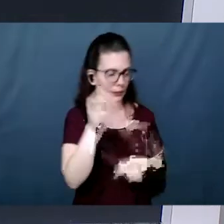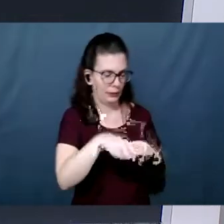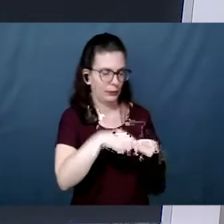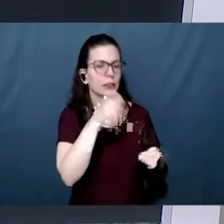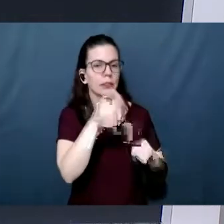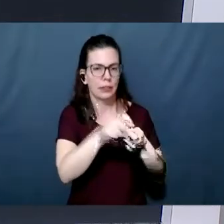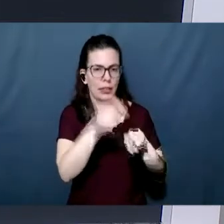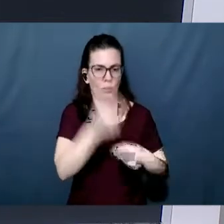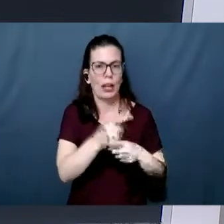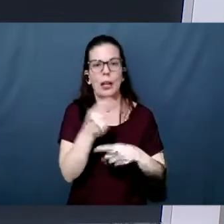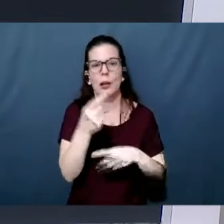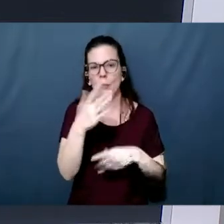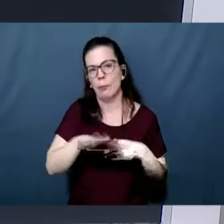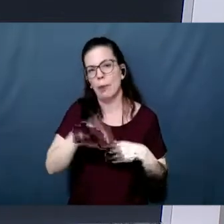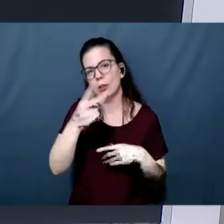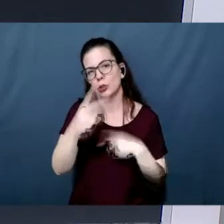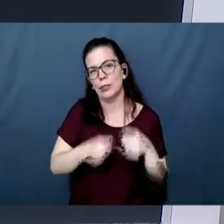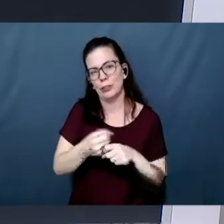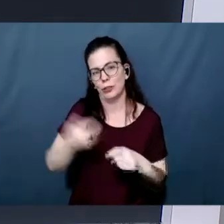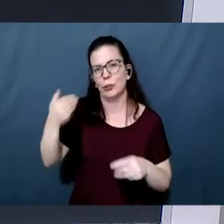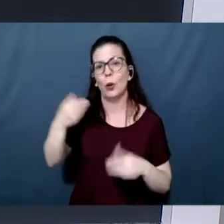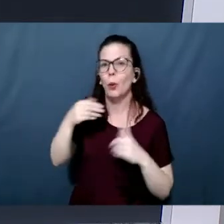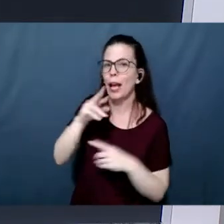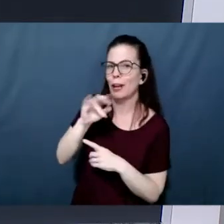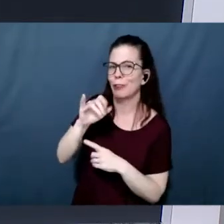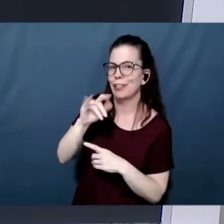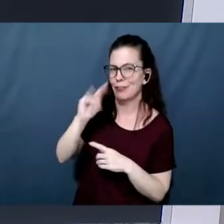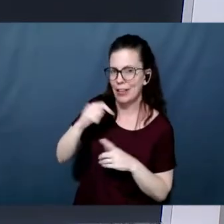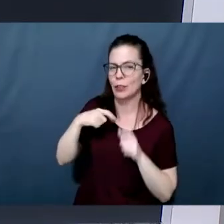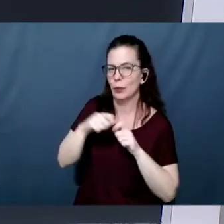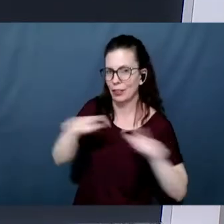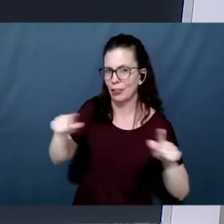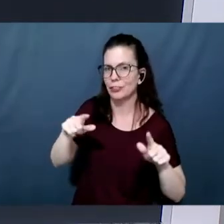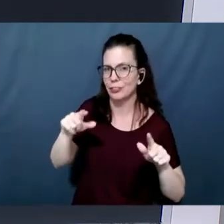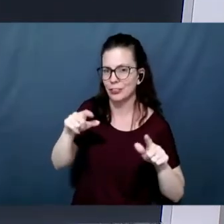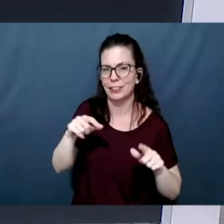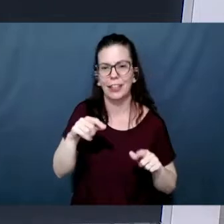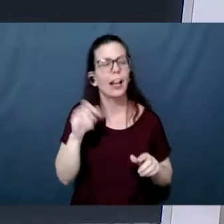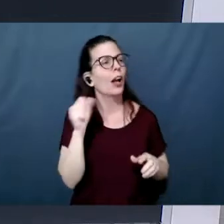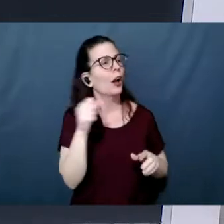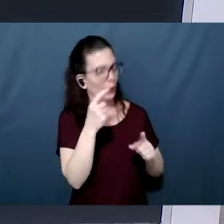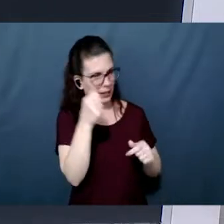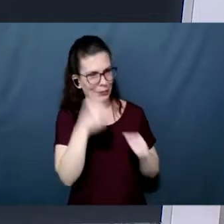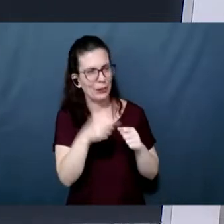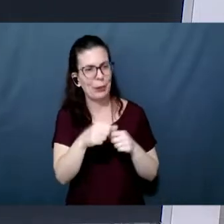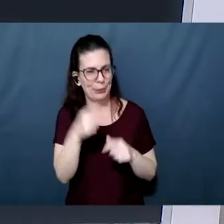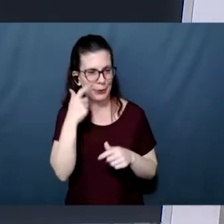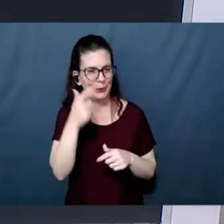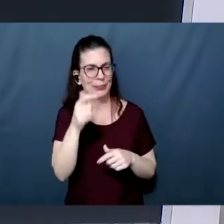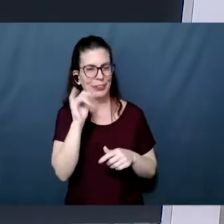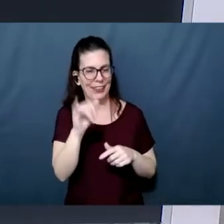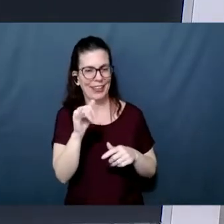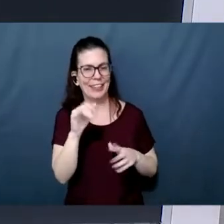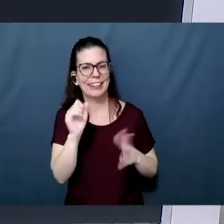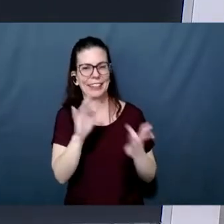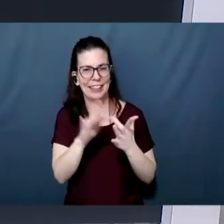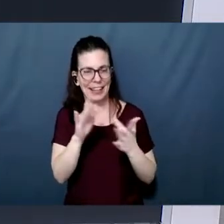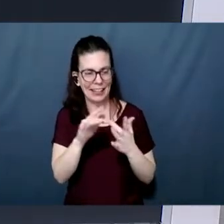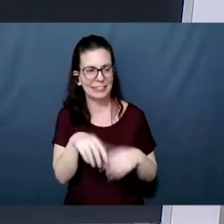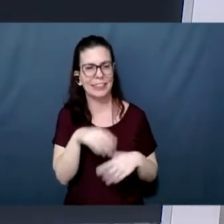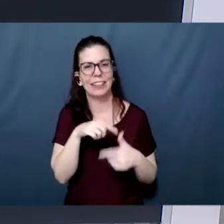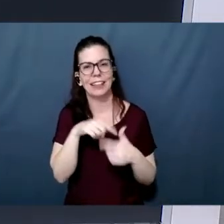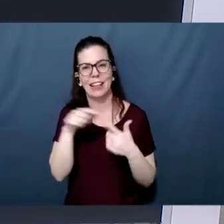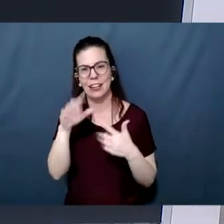at this reInvent conference where we launched Contact I remember I Lens. was doing a workshop on on Connect, and then they just released that.